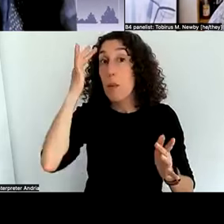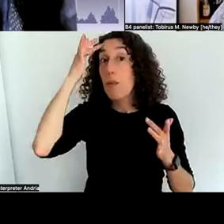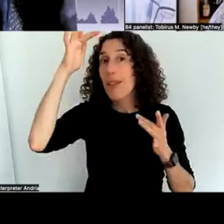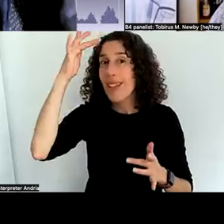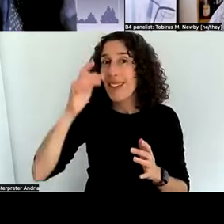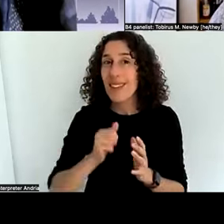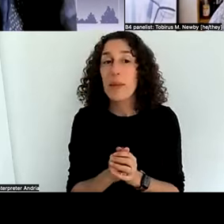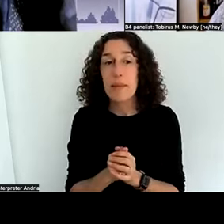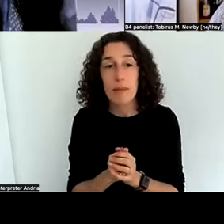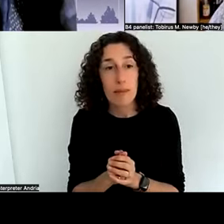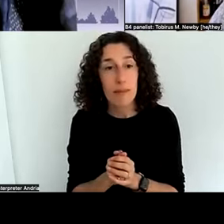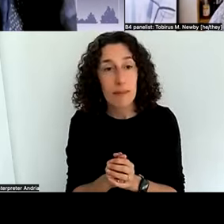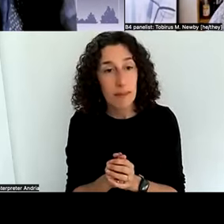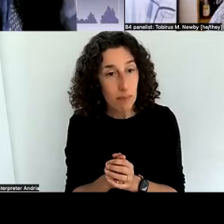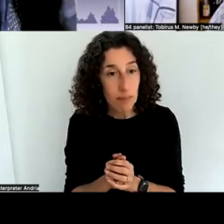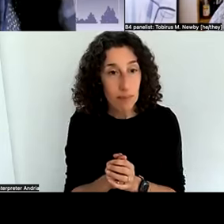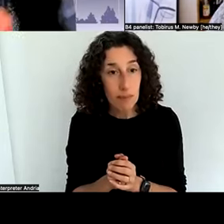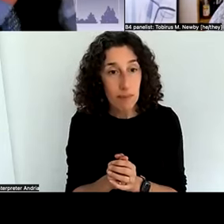On the prevention front,